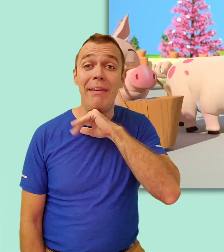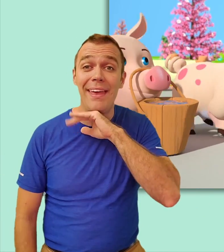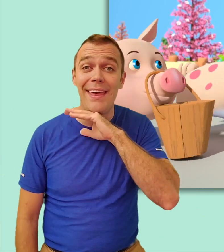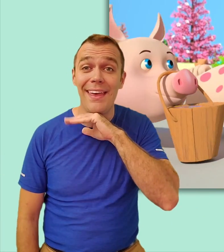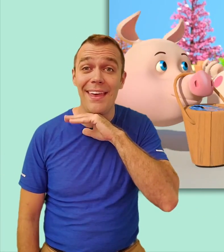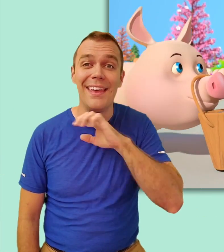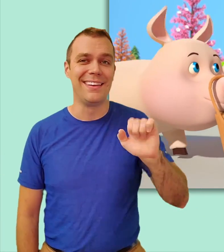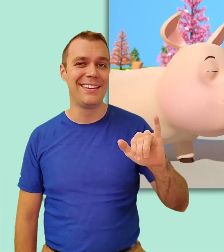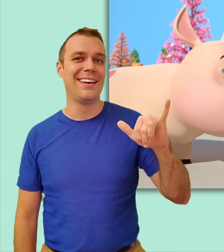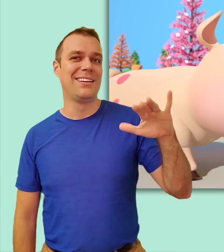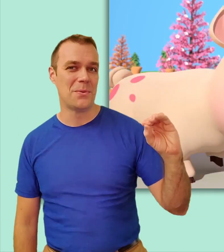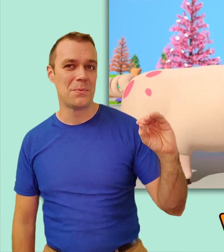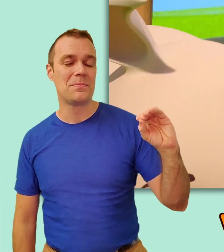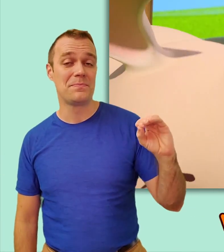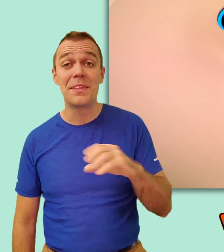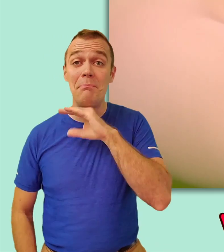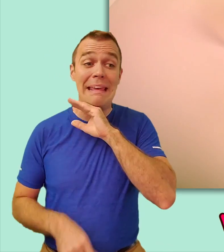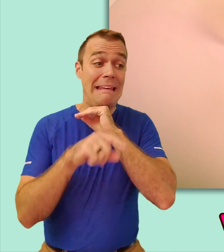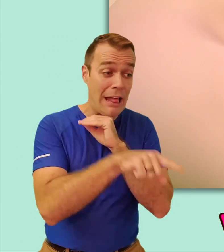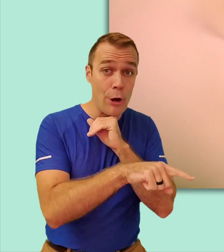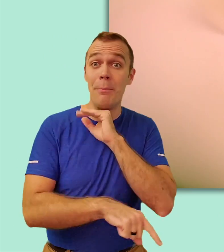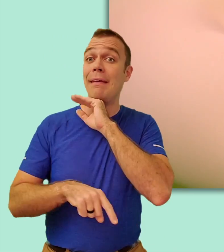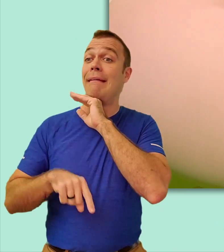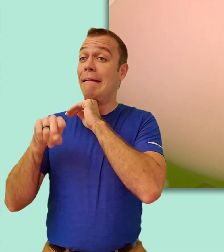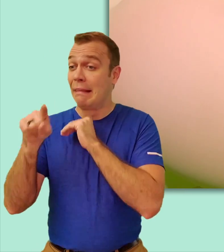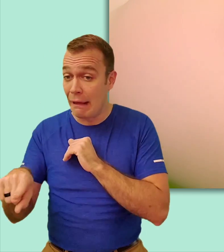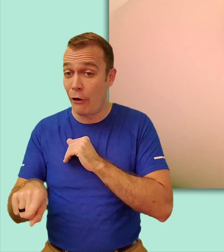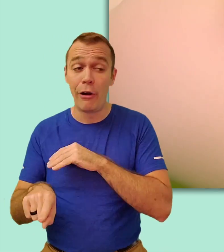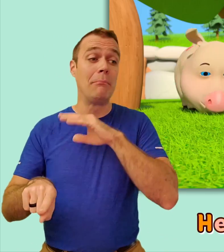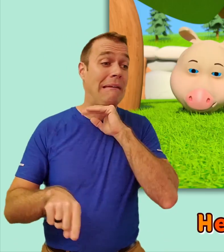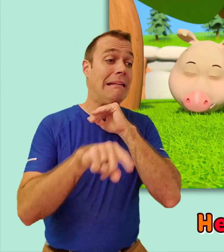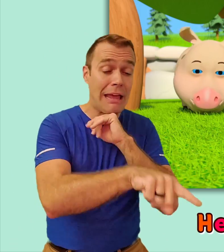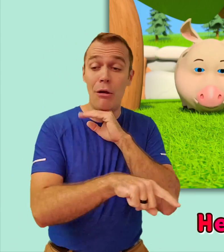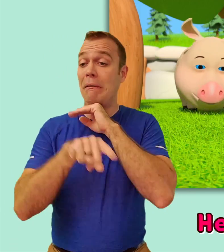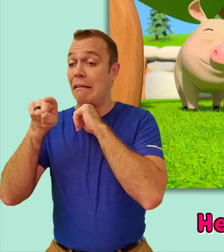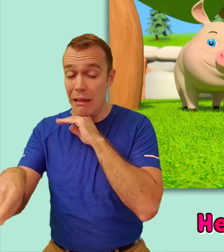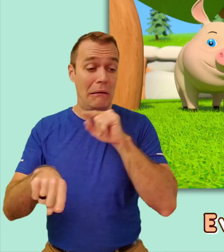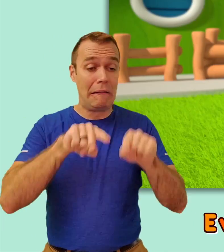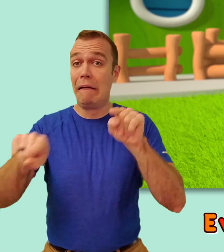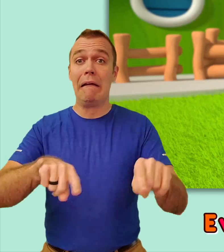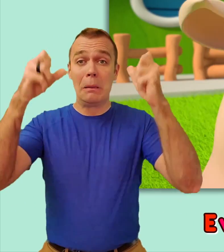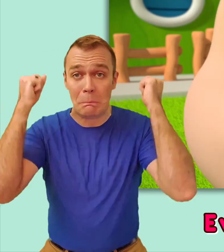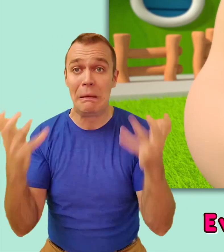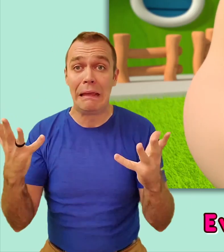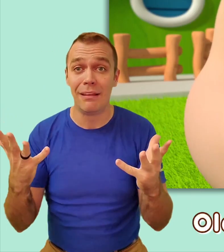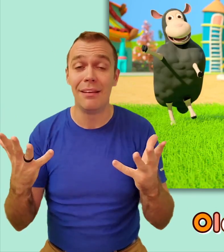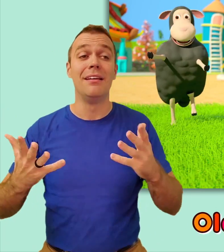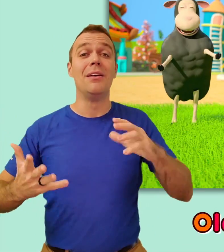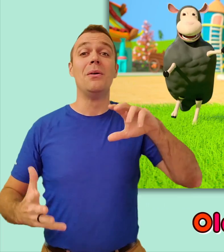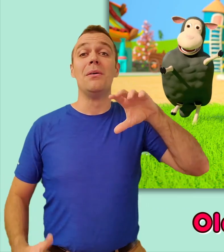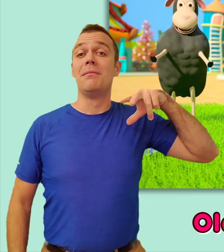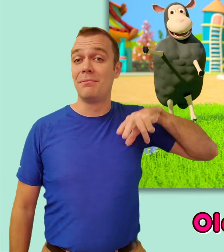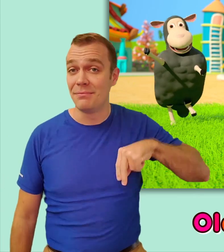pig, E-I-E-I-O. With an oink oink here and an oink oink there, here an oink, there an oink, everywhere an oink oink.